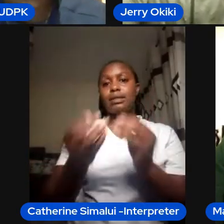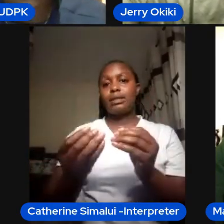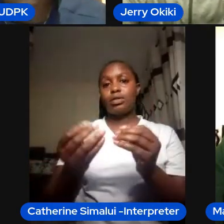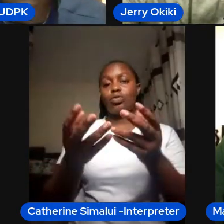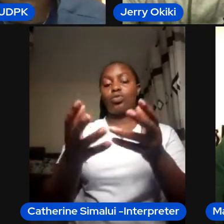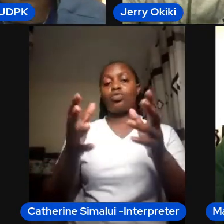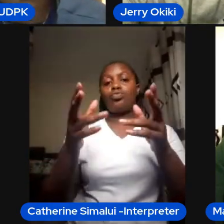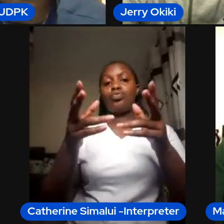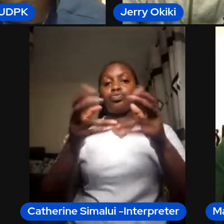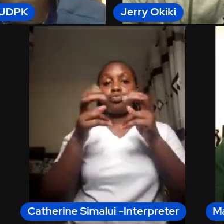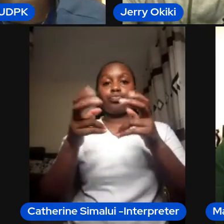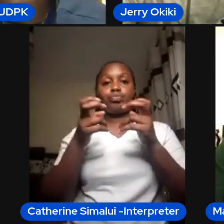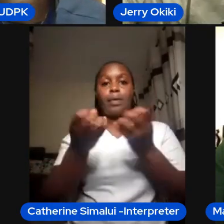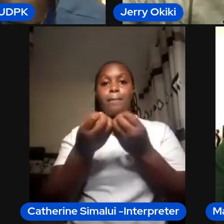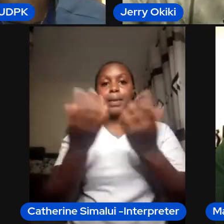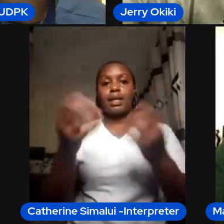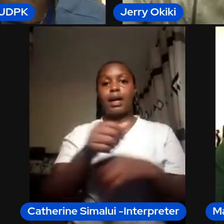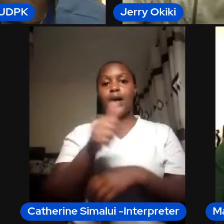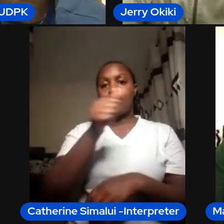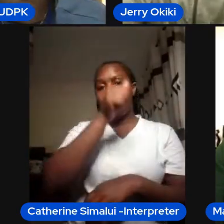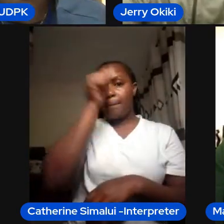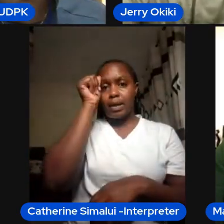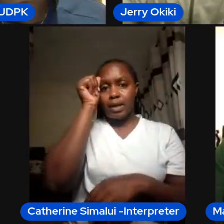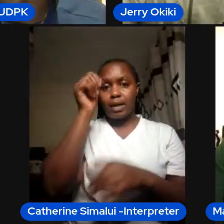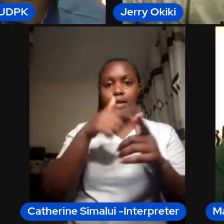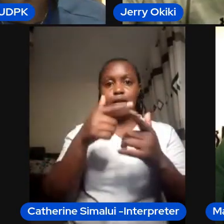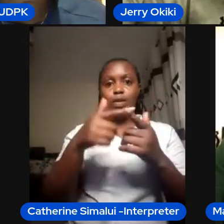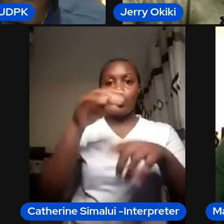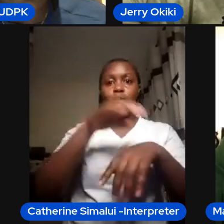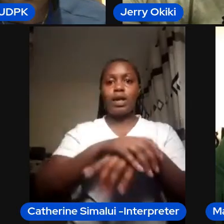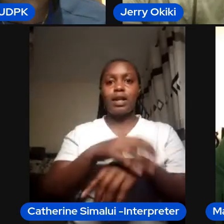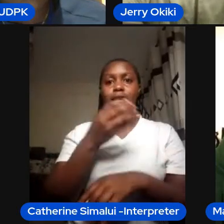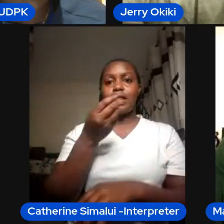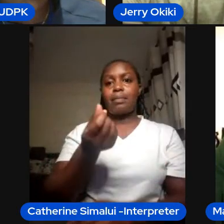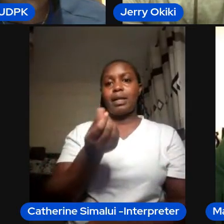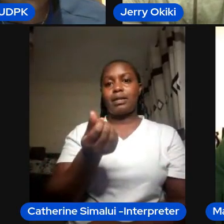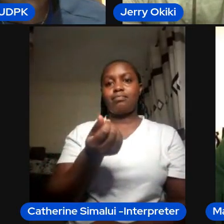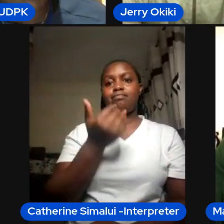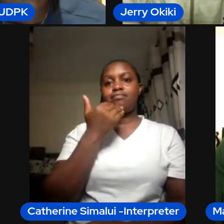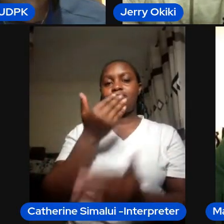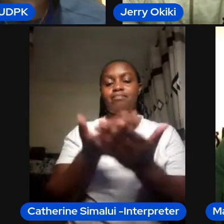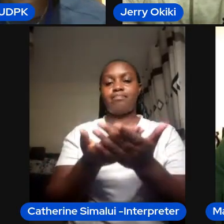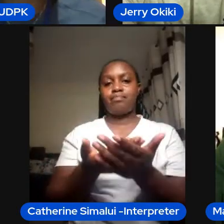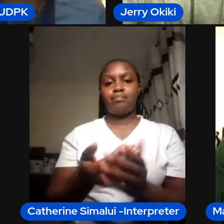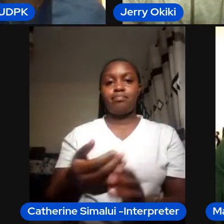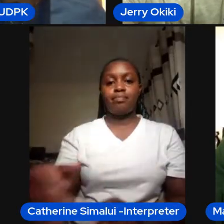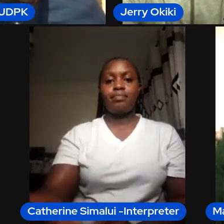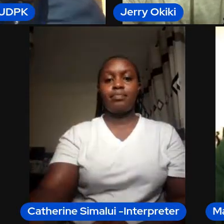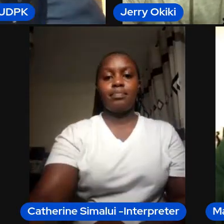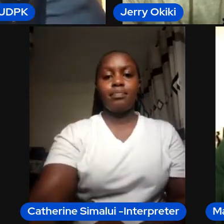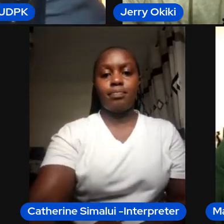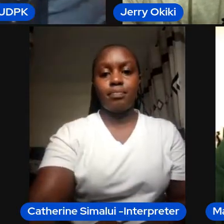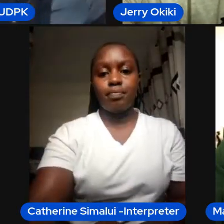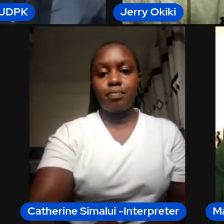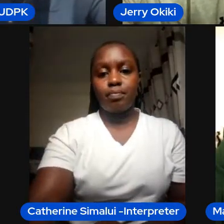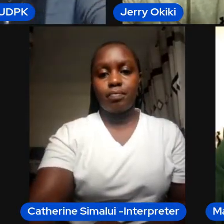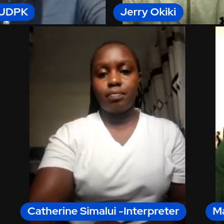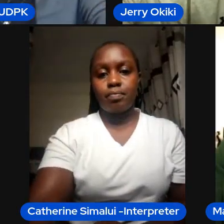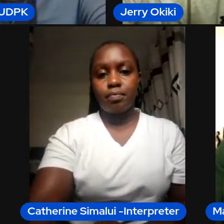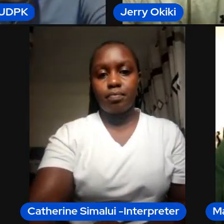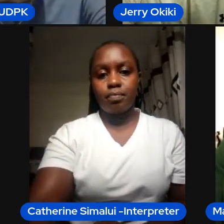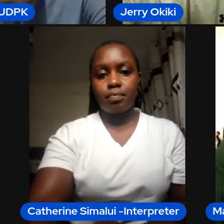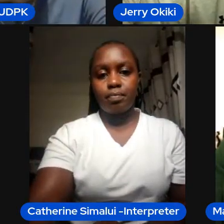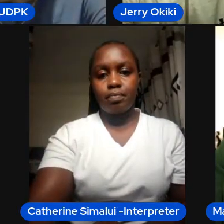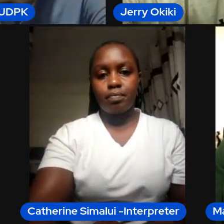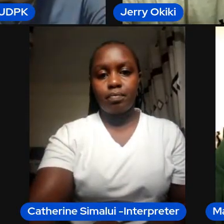brands and get this money. Yes, thank you. All right, amazing.